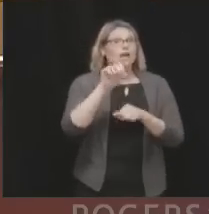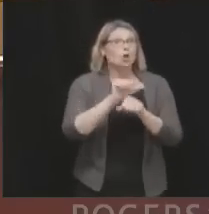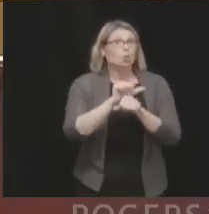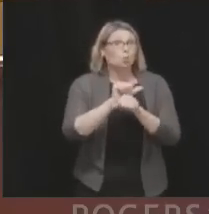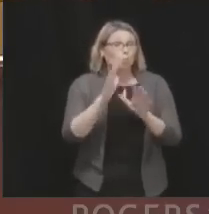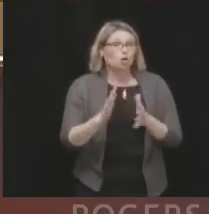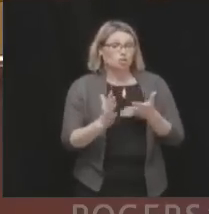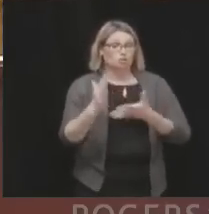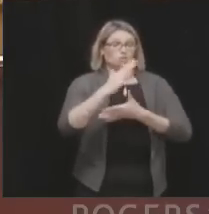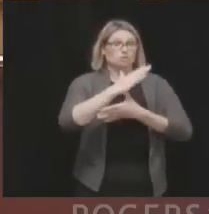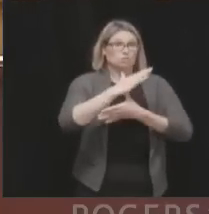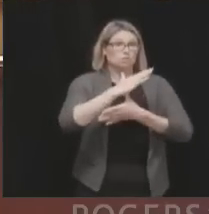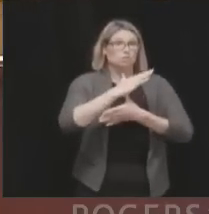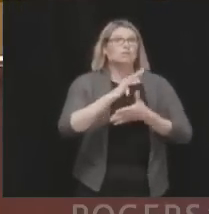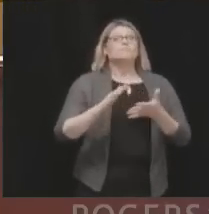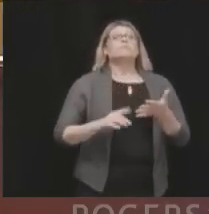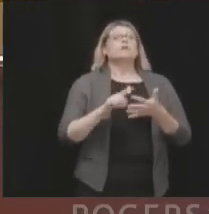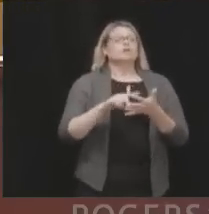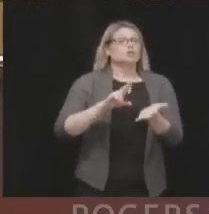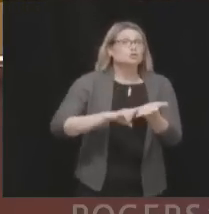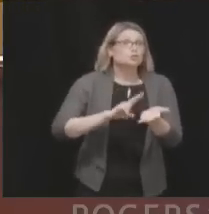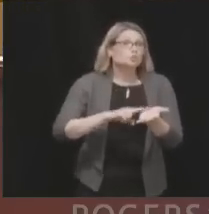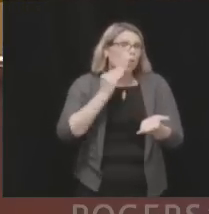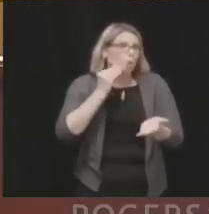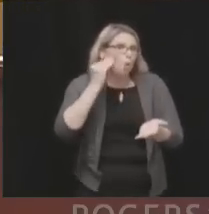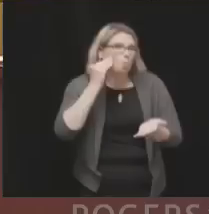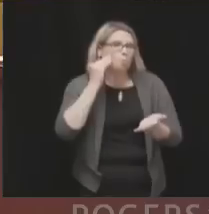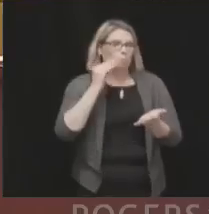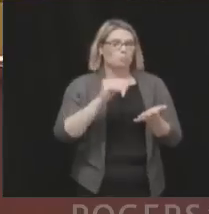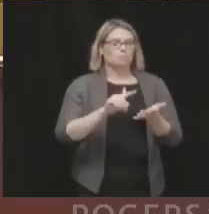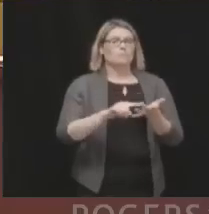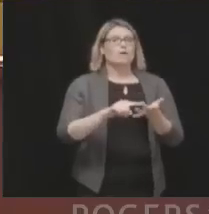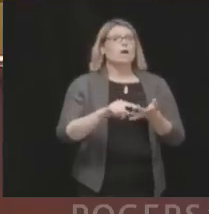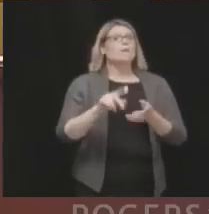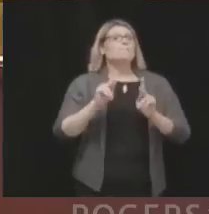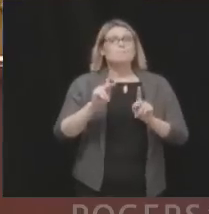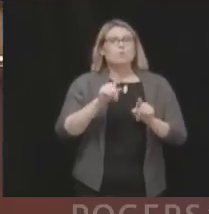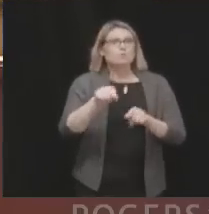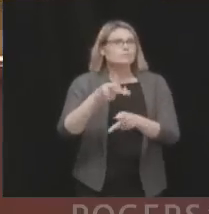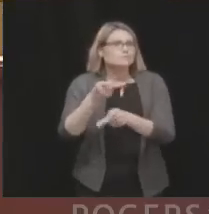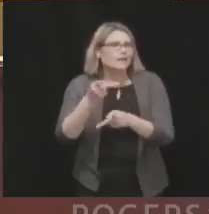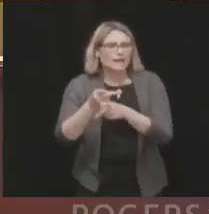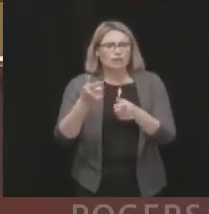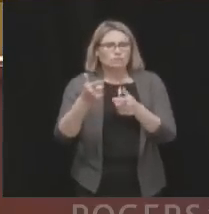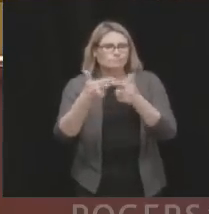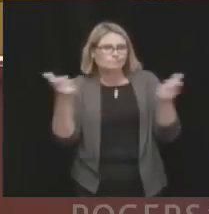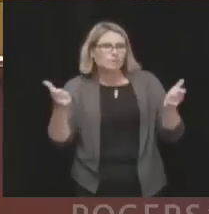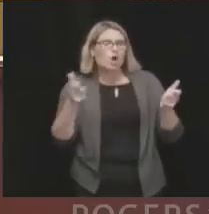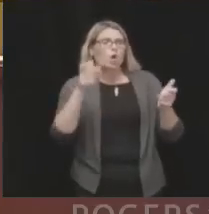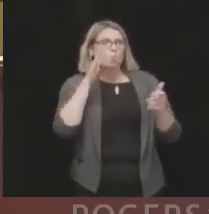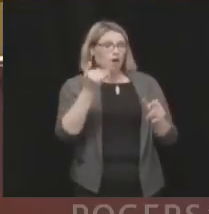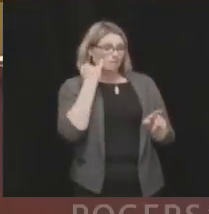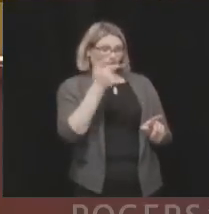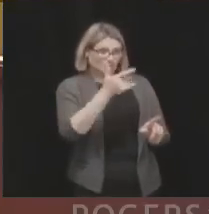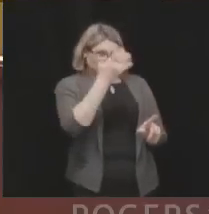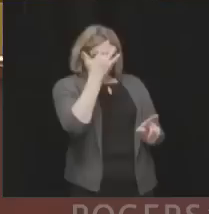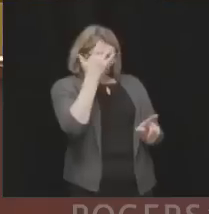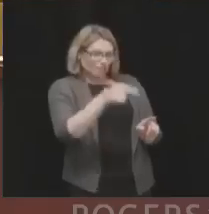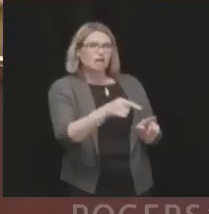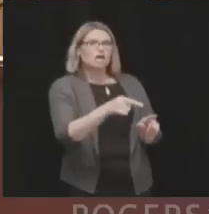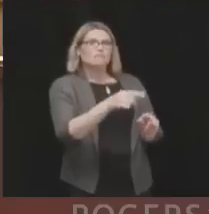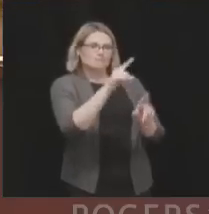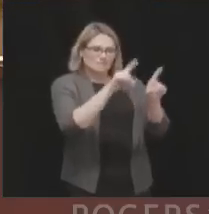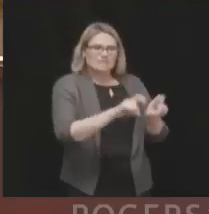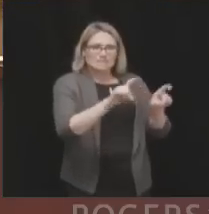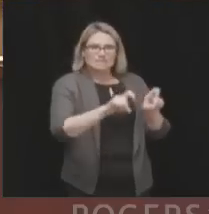available and as the technology is available, we would move into testing on a larger scale, and also eventually when serum testing